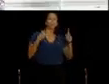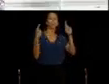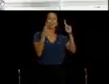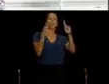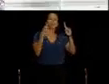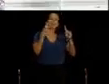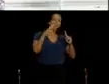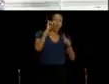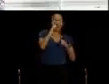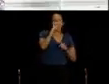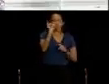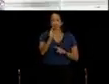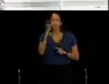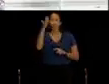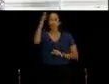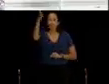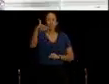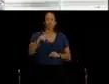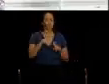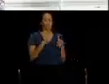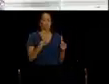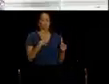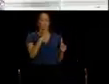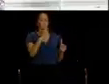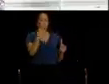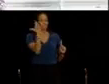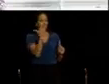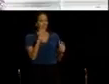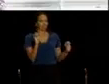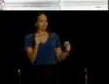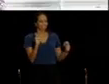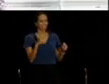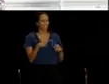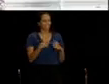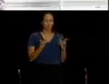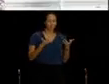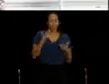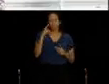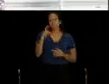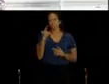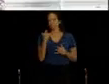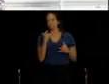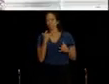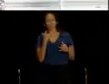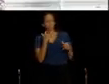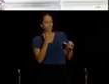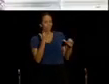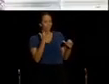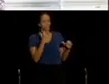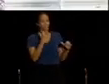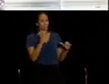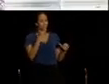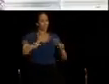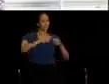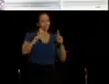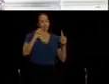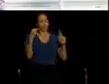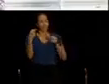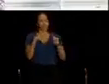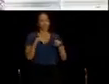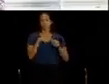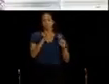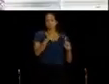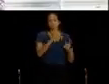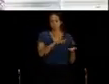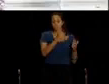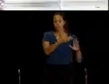it still long after I lost it. And I just think she died in 2009, right?